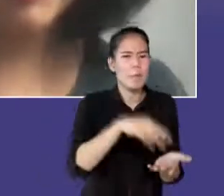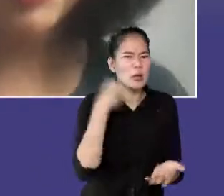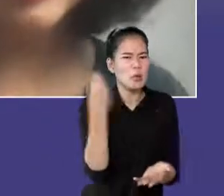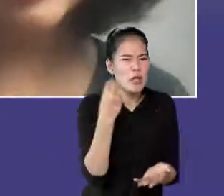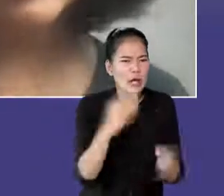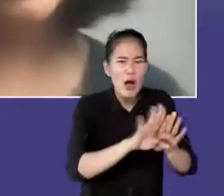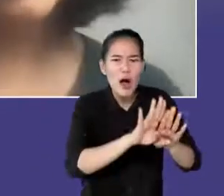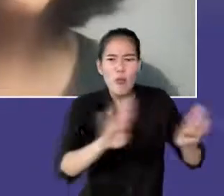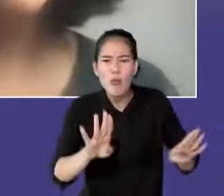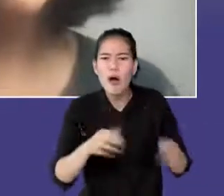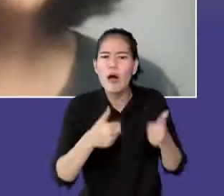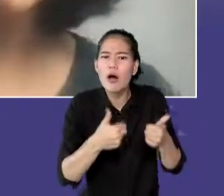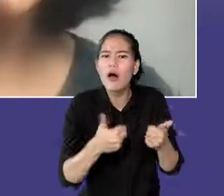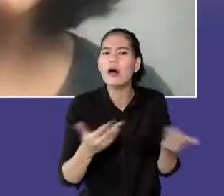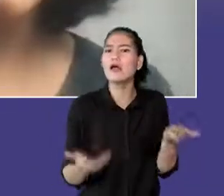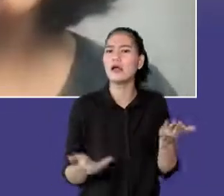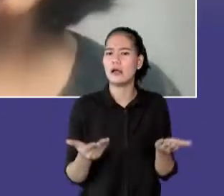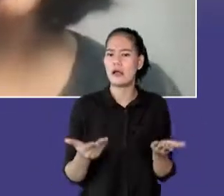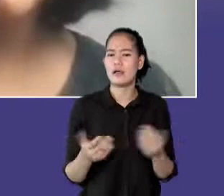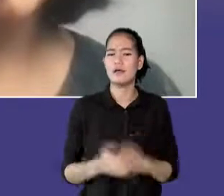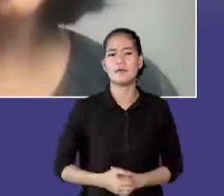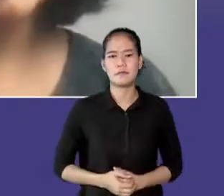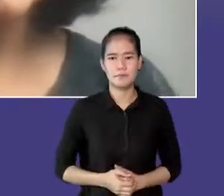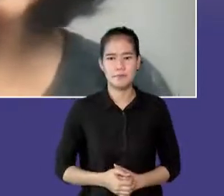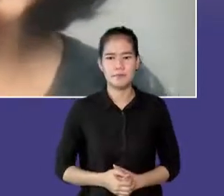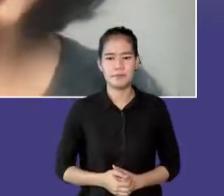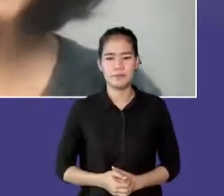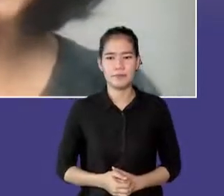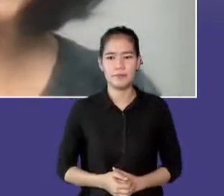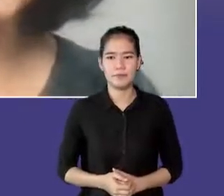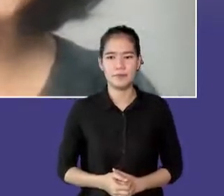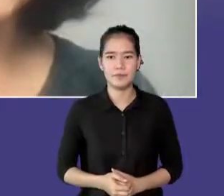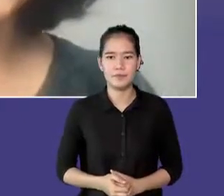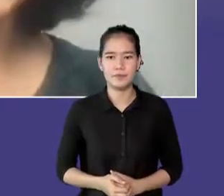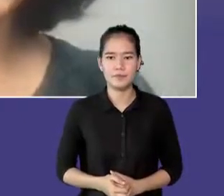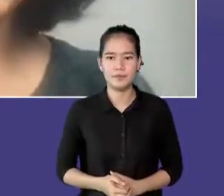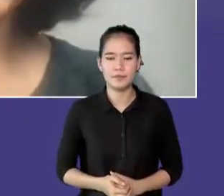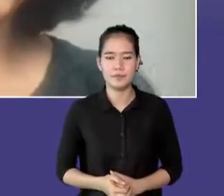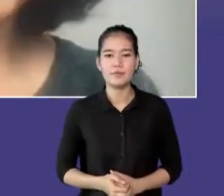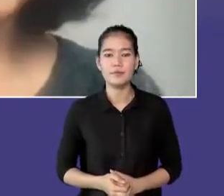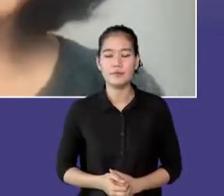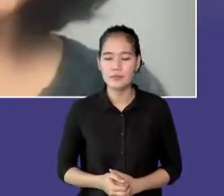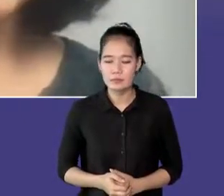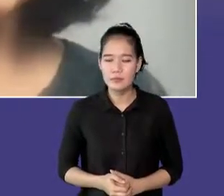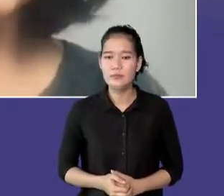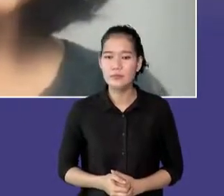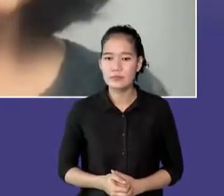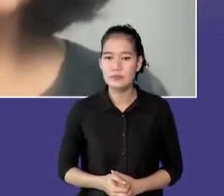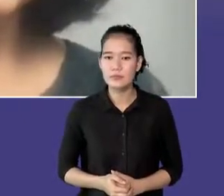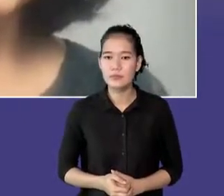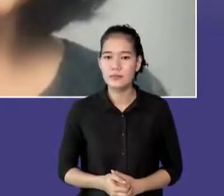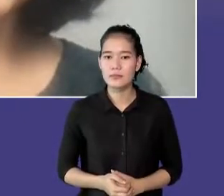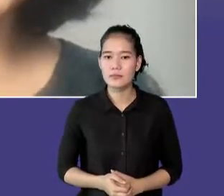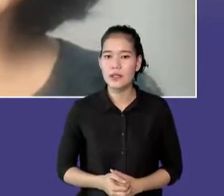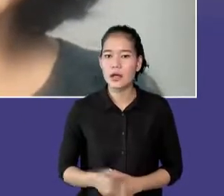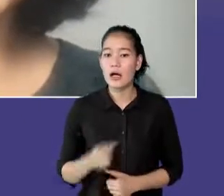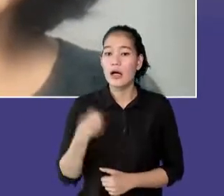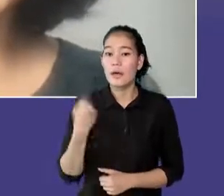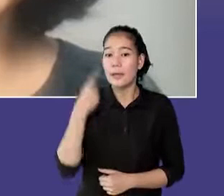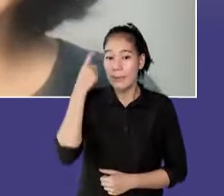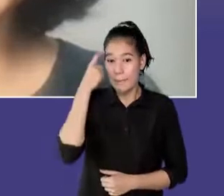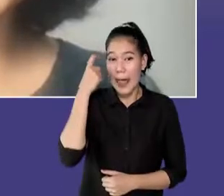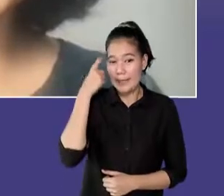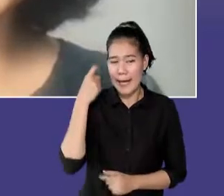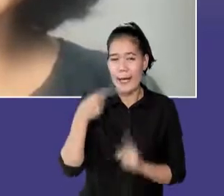the mudik destination? So it will be from the tourism places. How will you control that? Yes, we learn